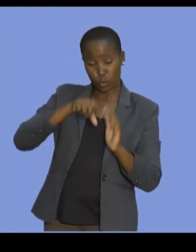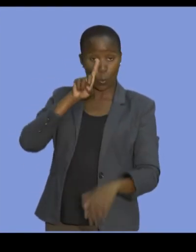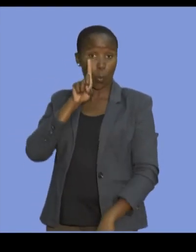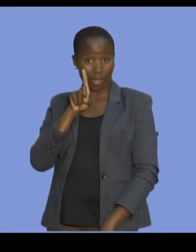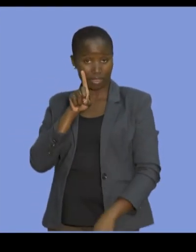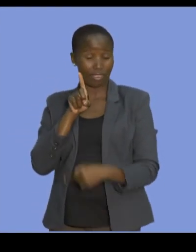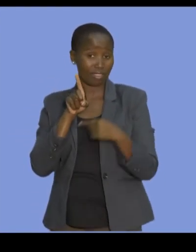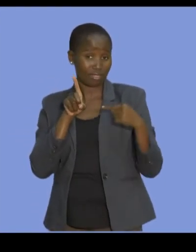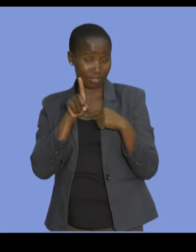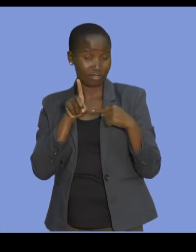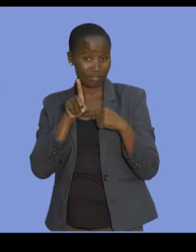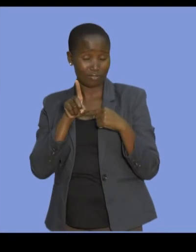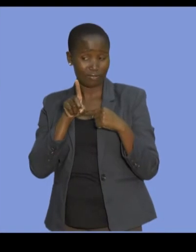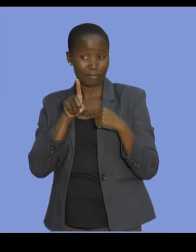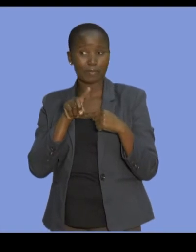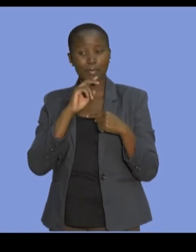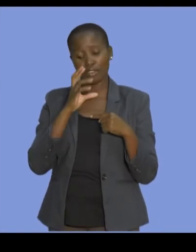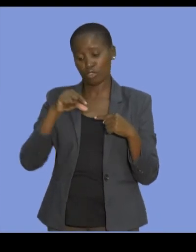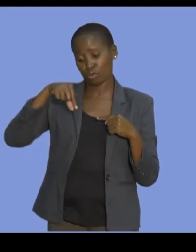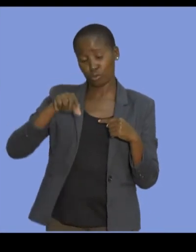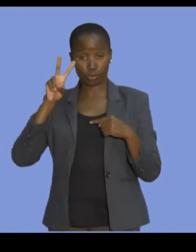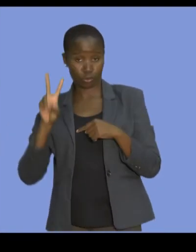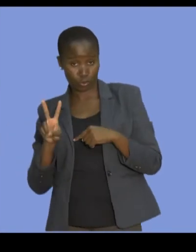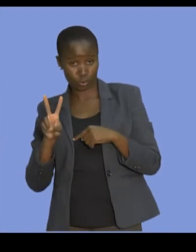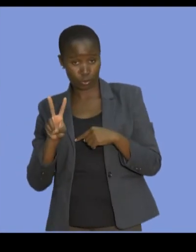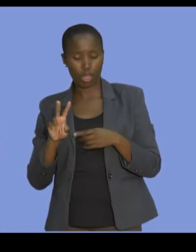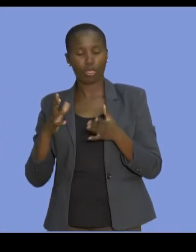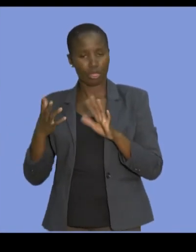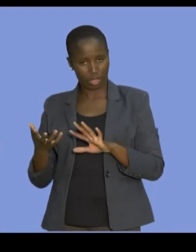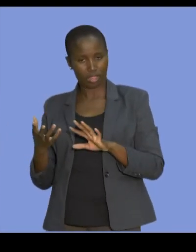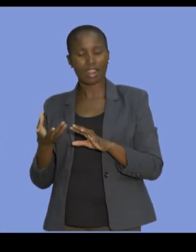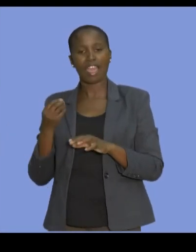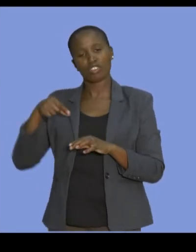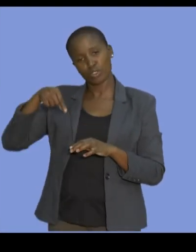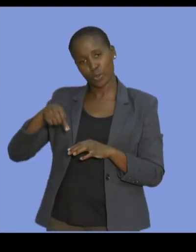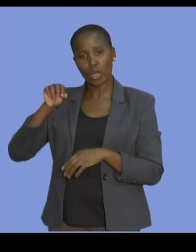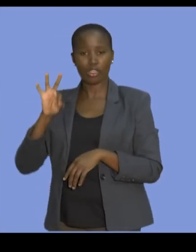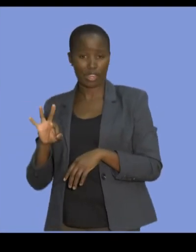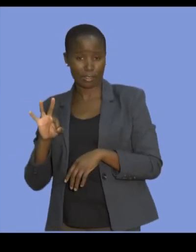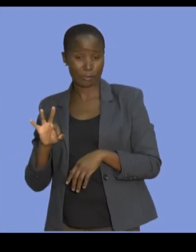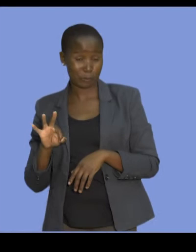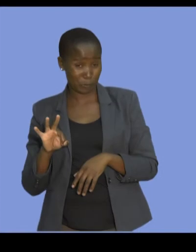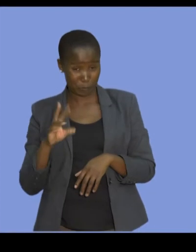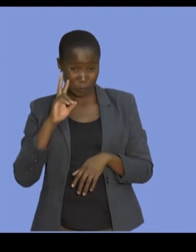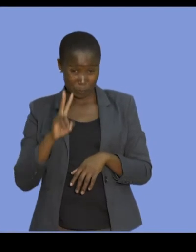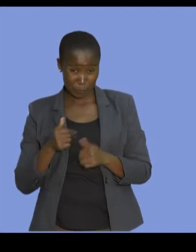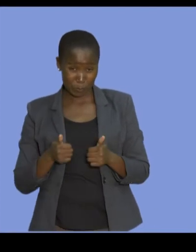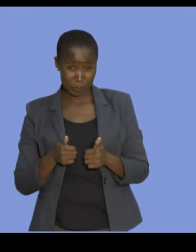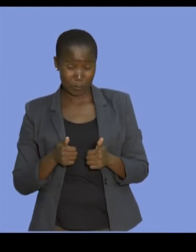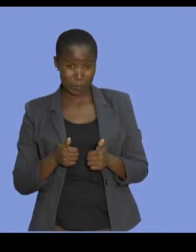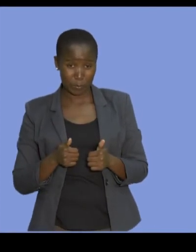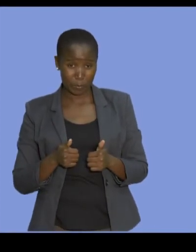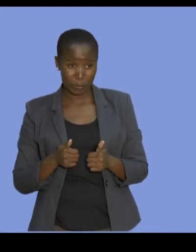is Q2, and this is Q3. Okay, can you see that? We already calculated